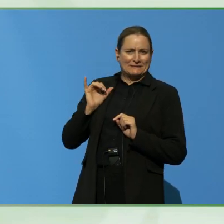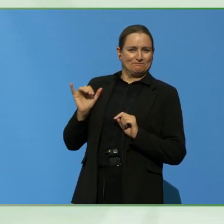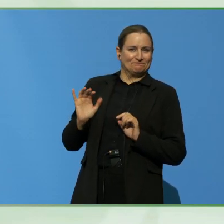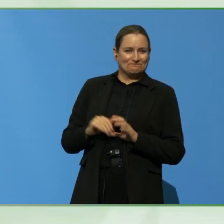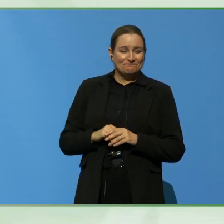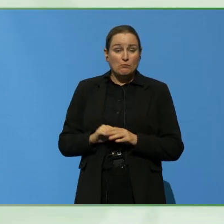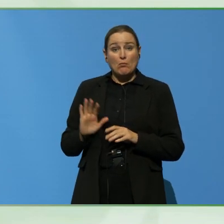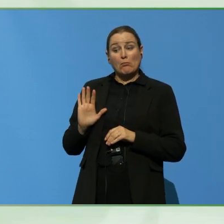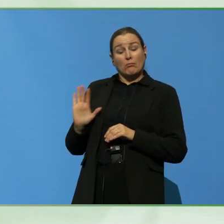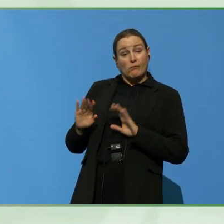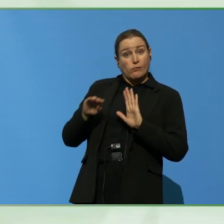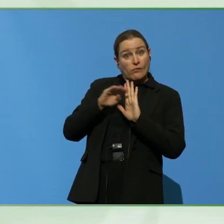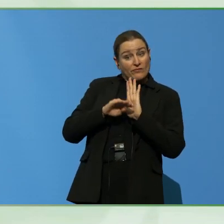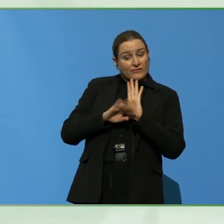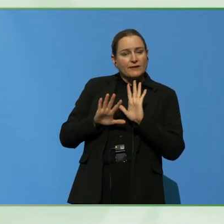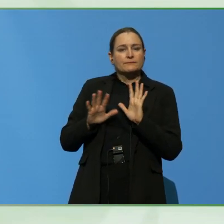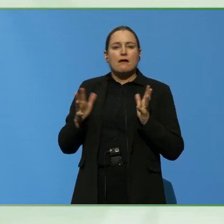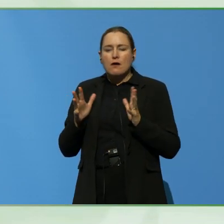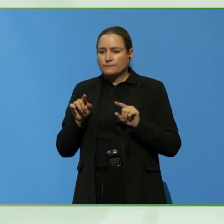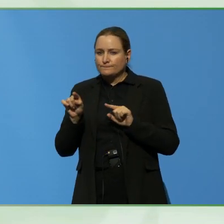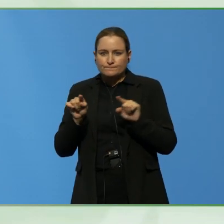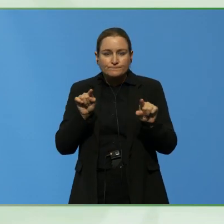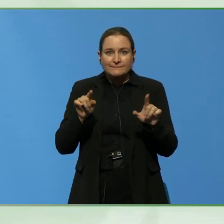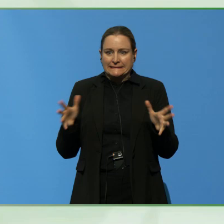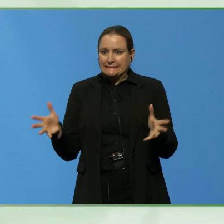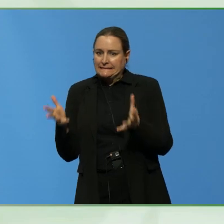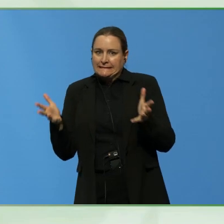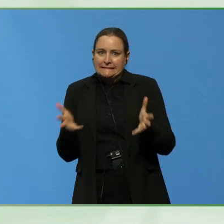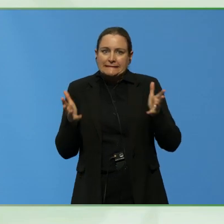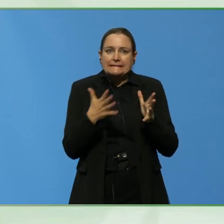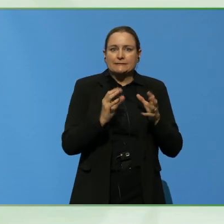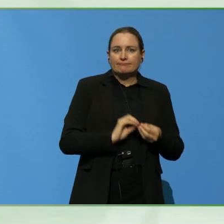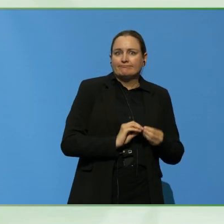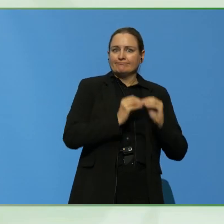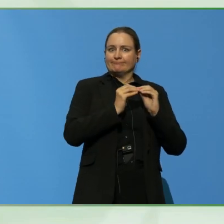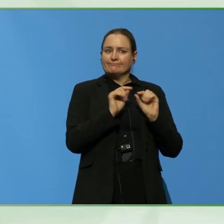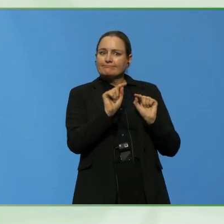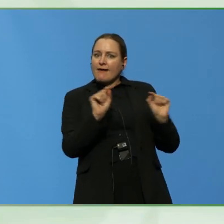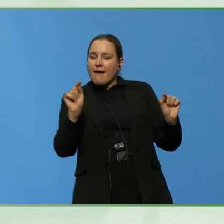accelerator program that she will talk about, but I'm really looking forward to it.